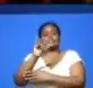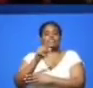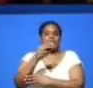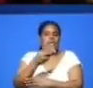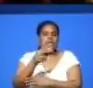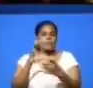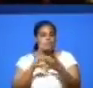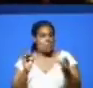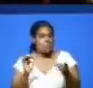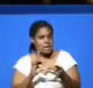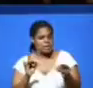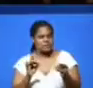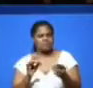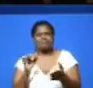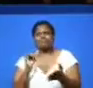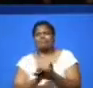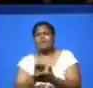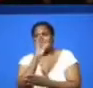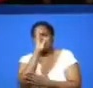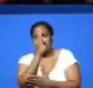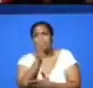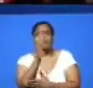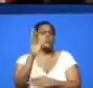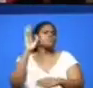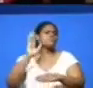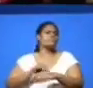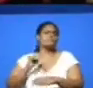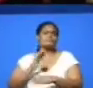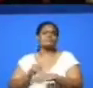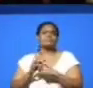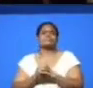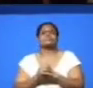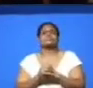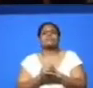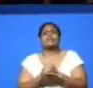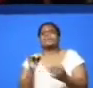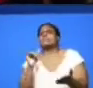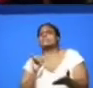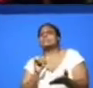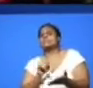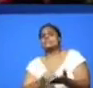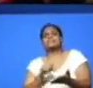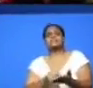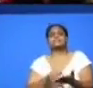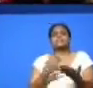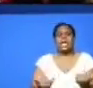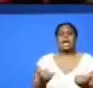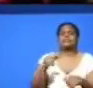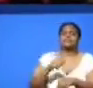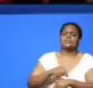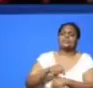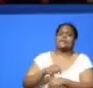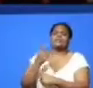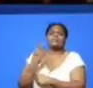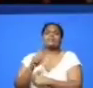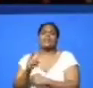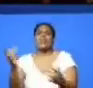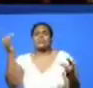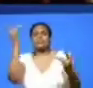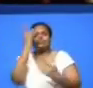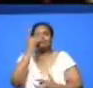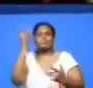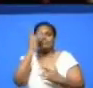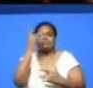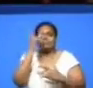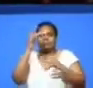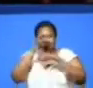for a straightforward call. These are the days when the plagues will fall